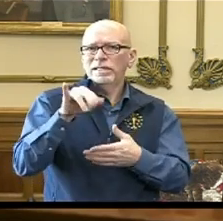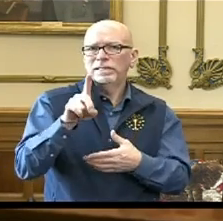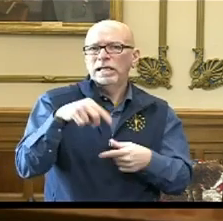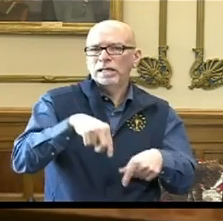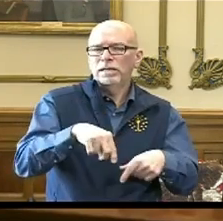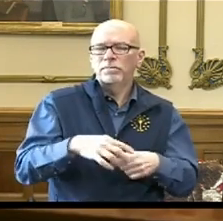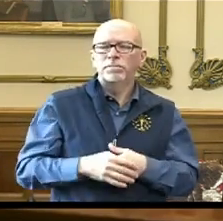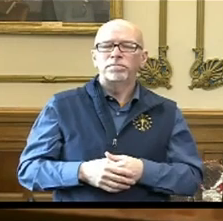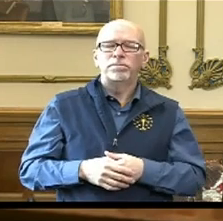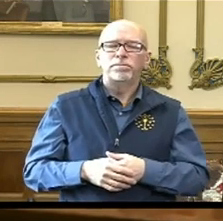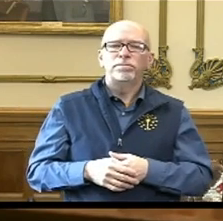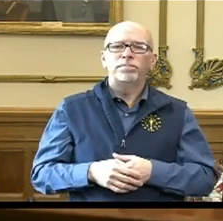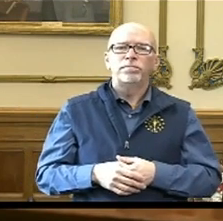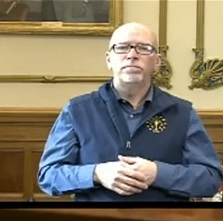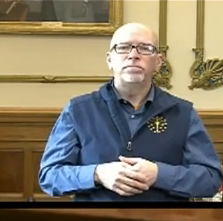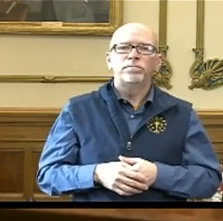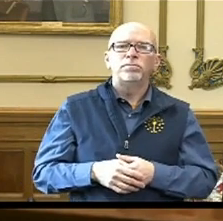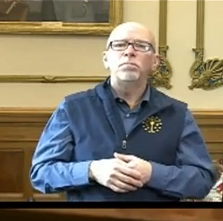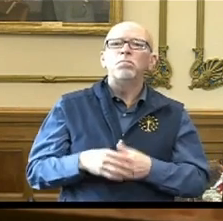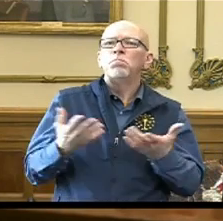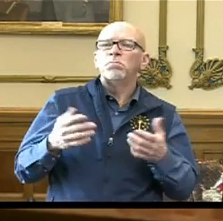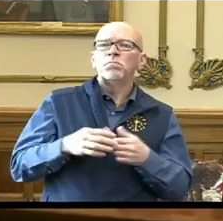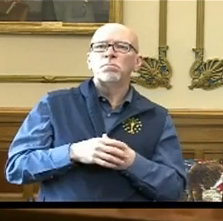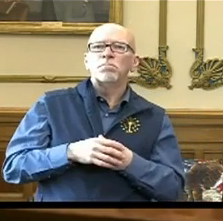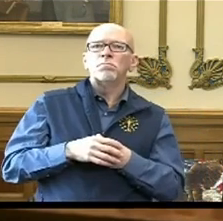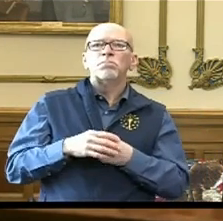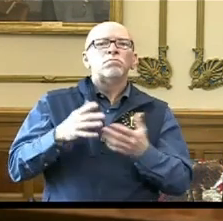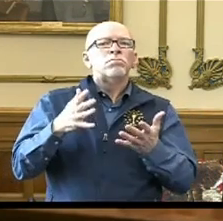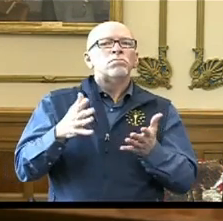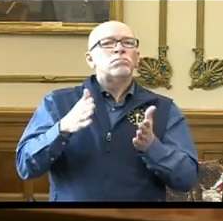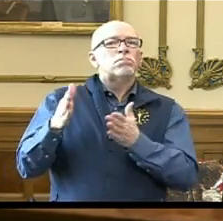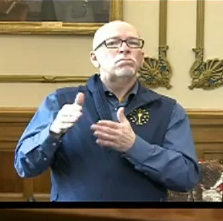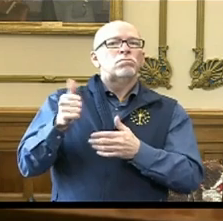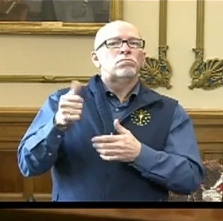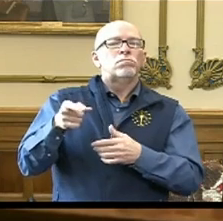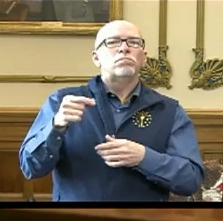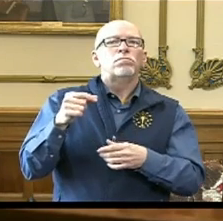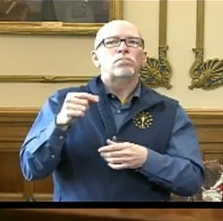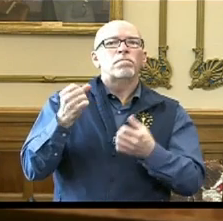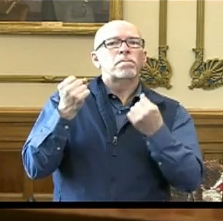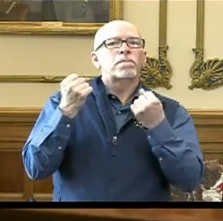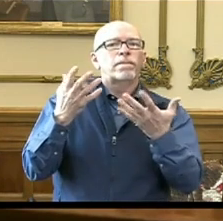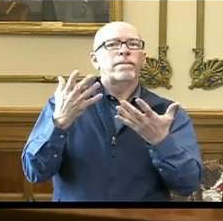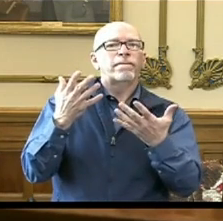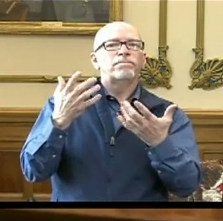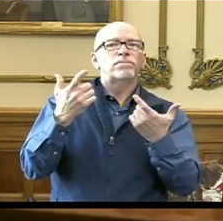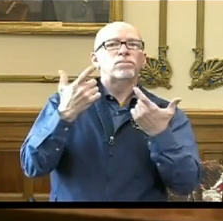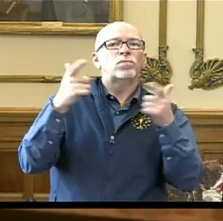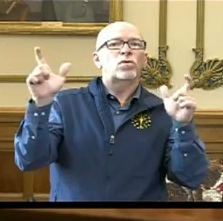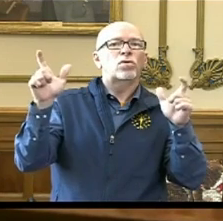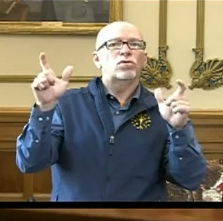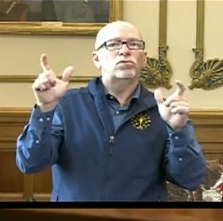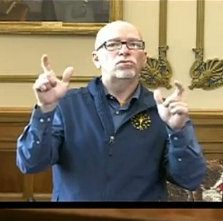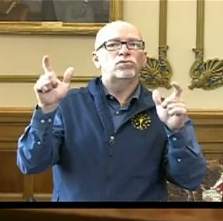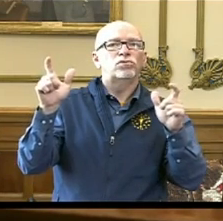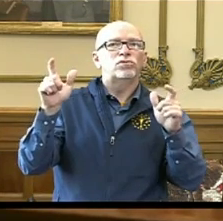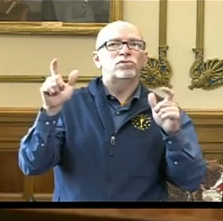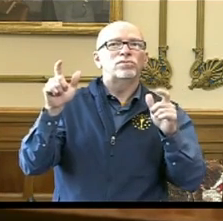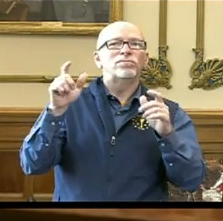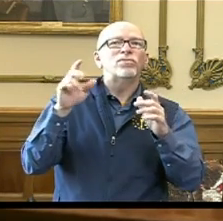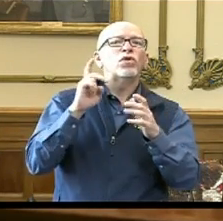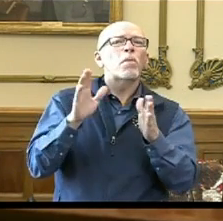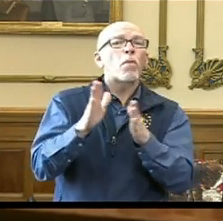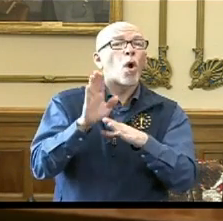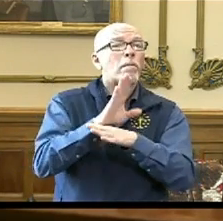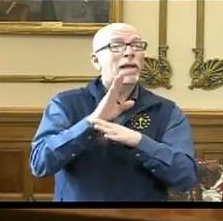well. And then the other thing is many of the larger small